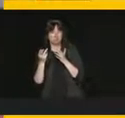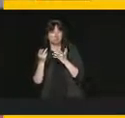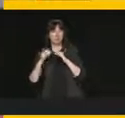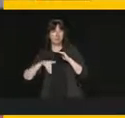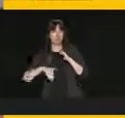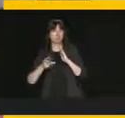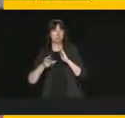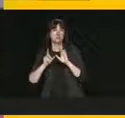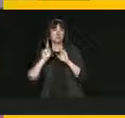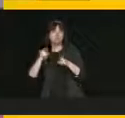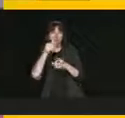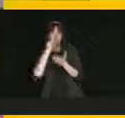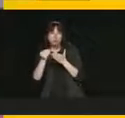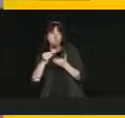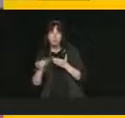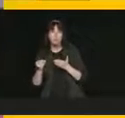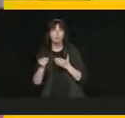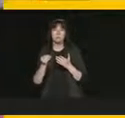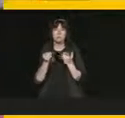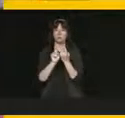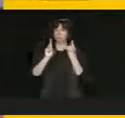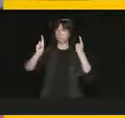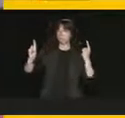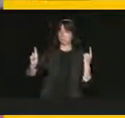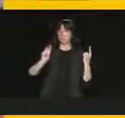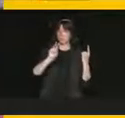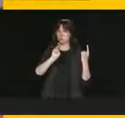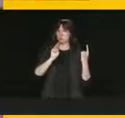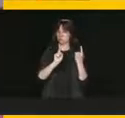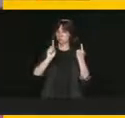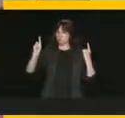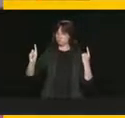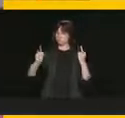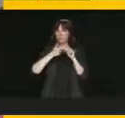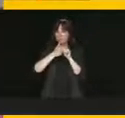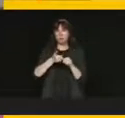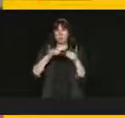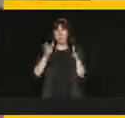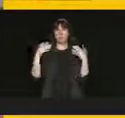a 2-meter distance from others and follow the public health directives.